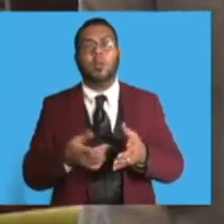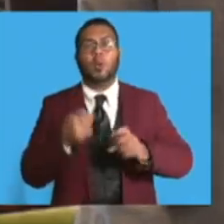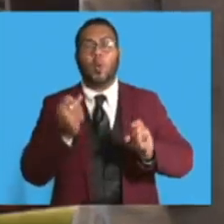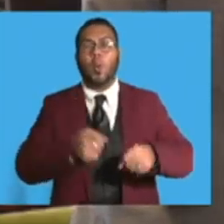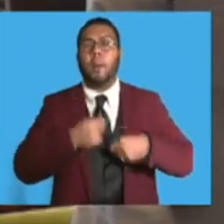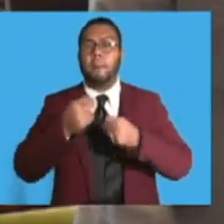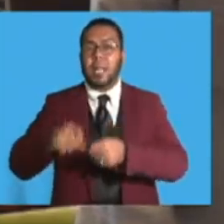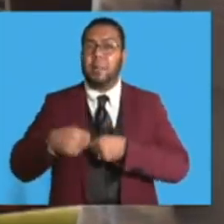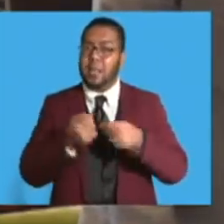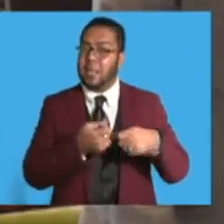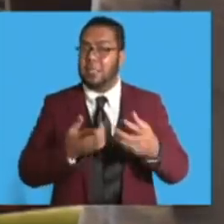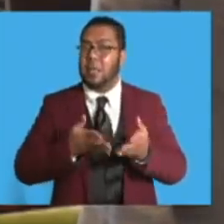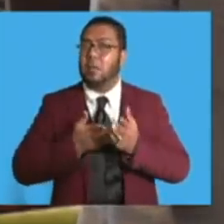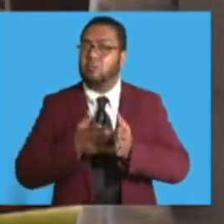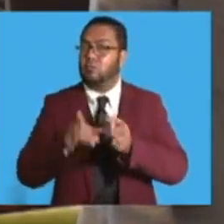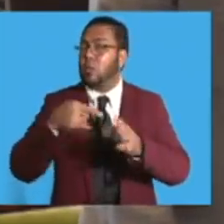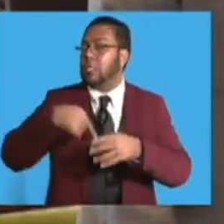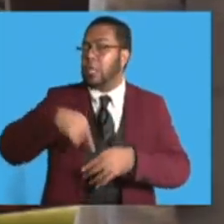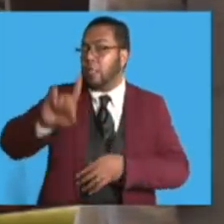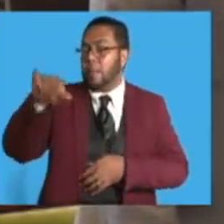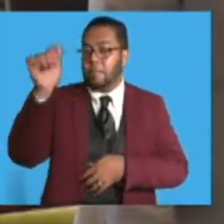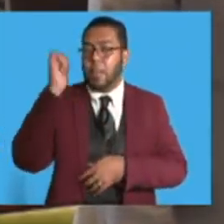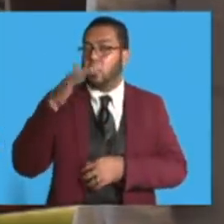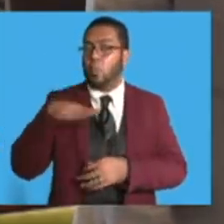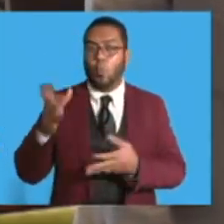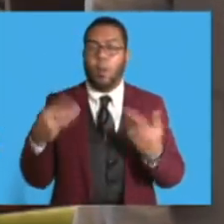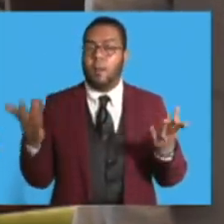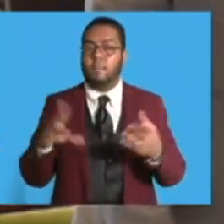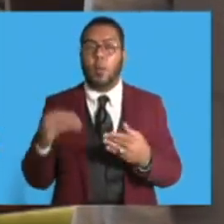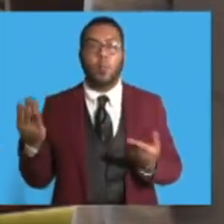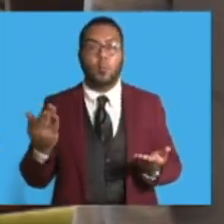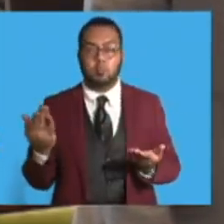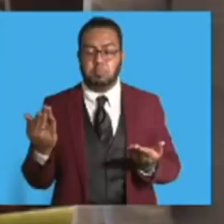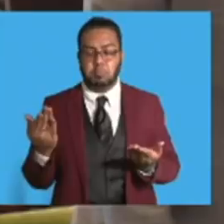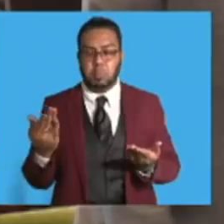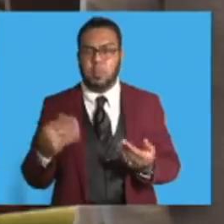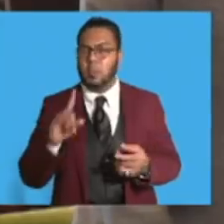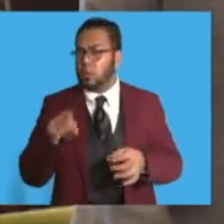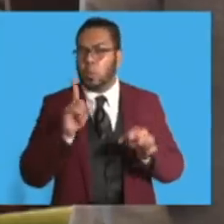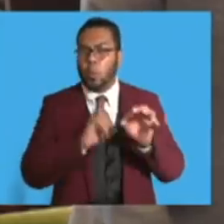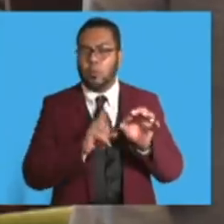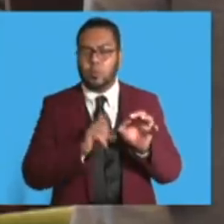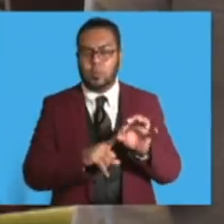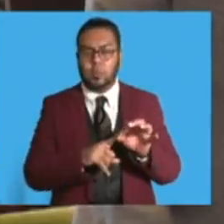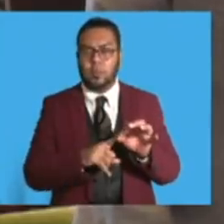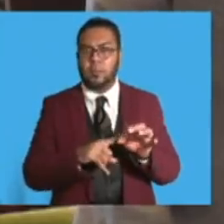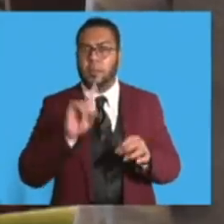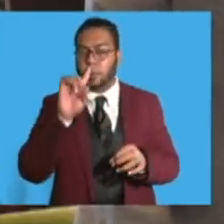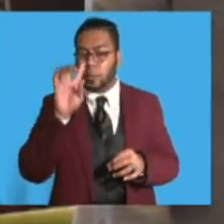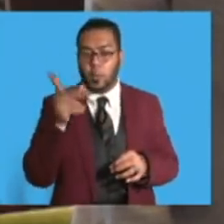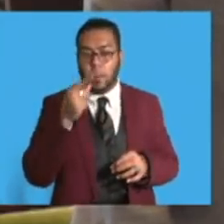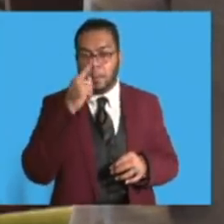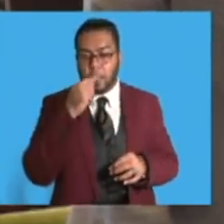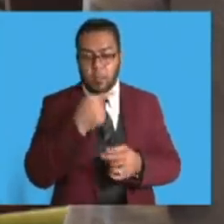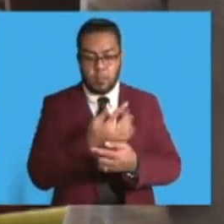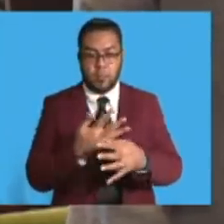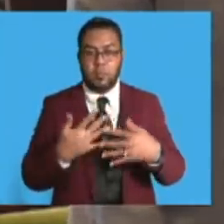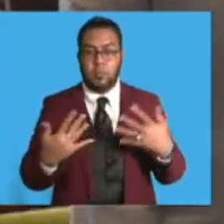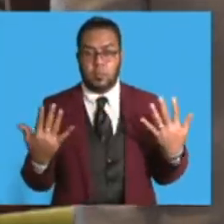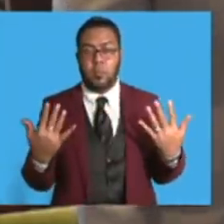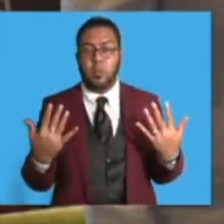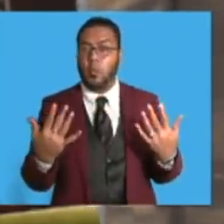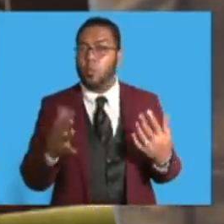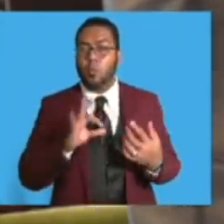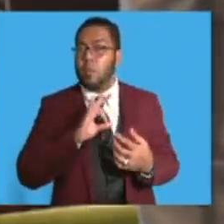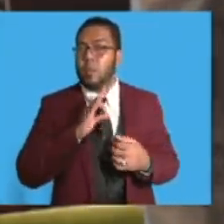wherever they came from. More excruciating, Madam Speaker, and what she questioned were those from the other side who never